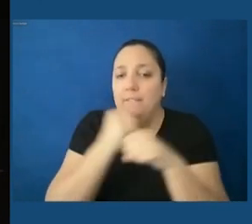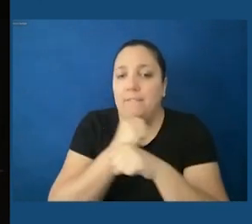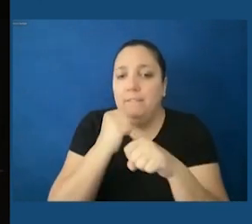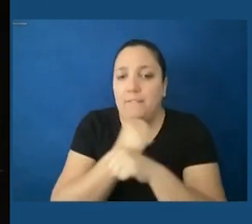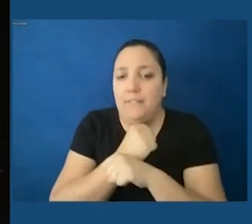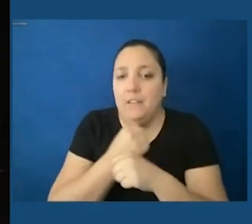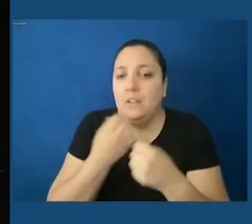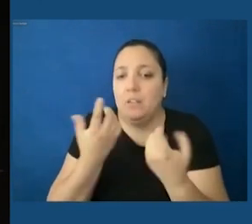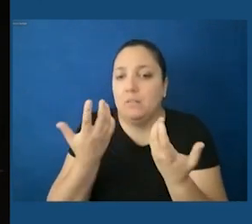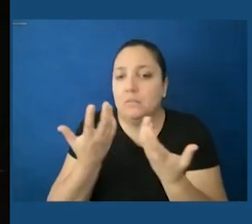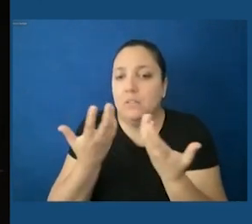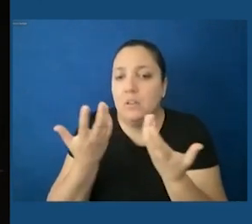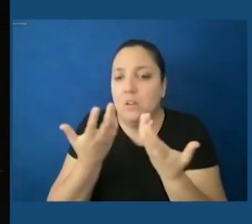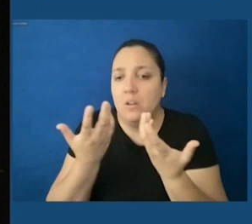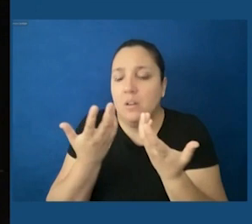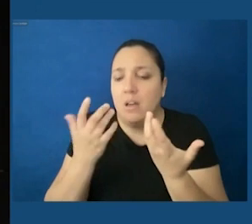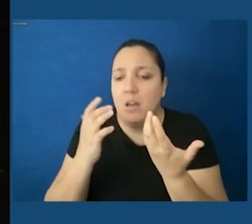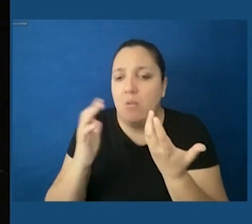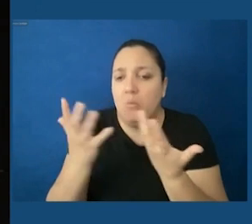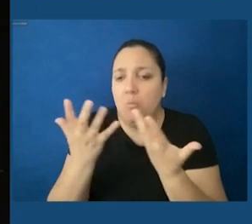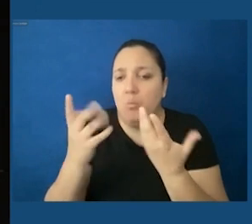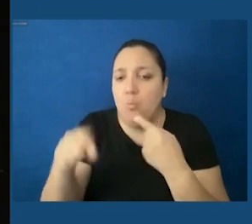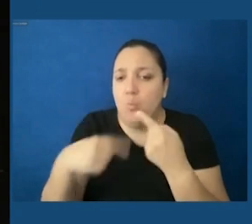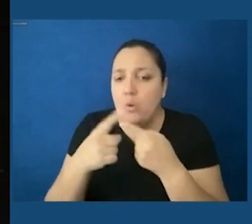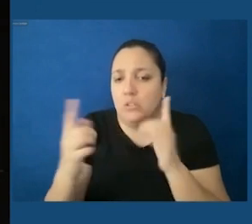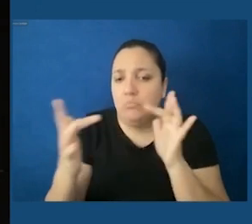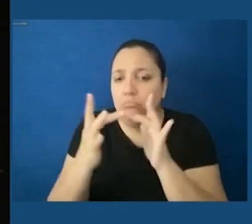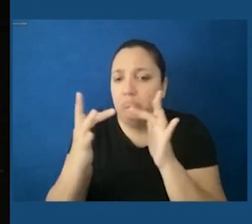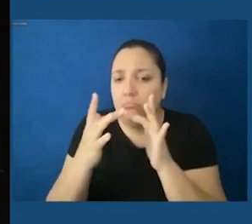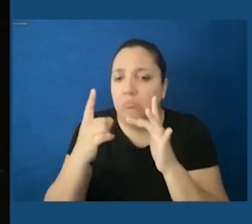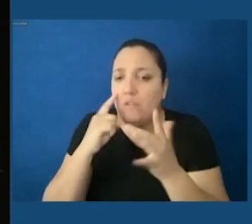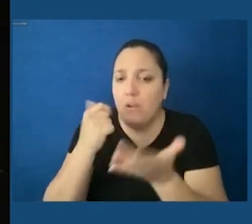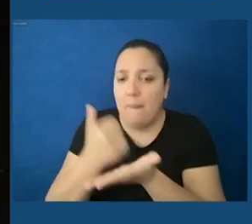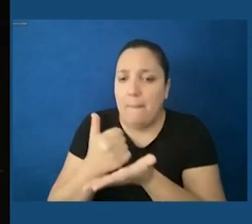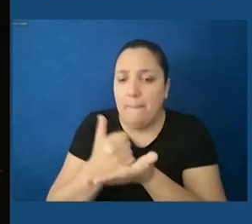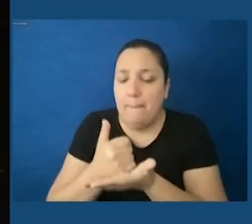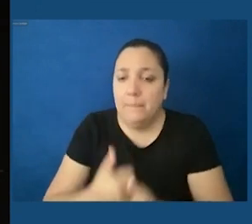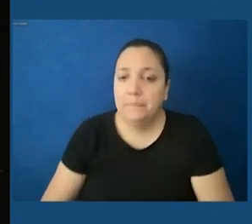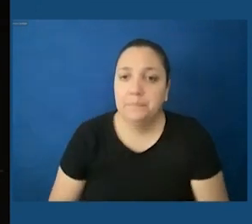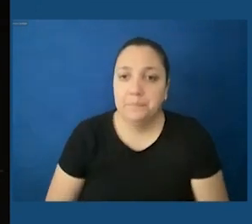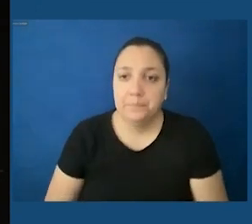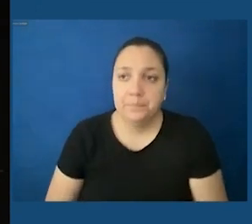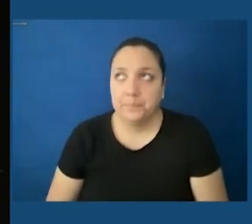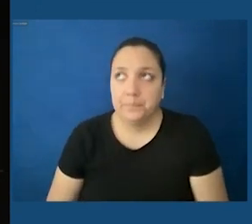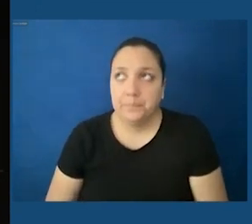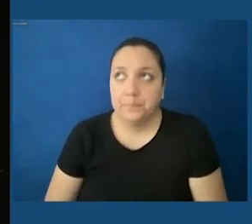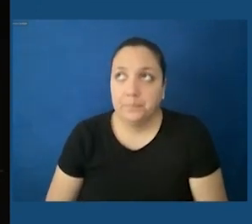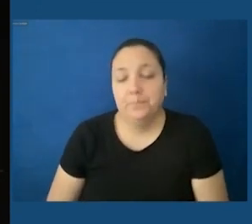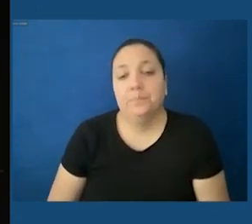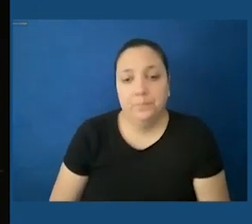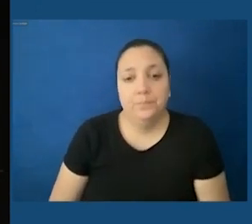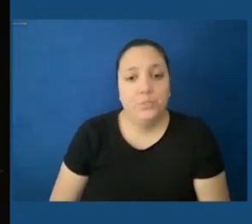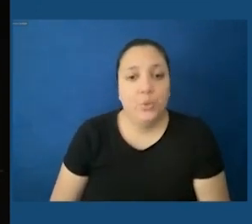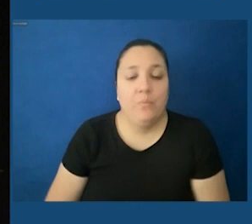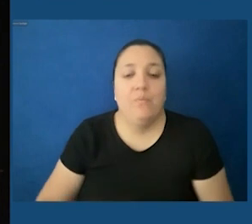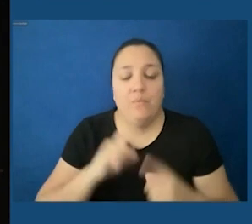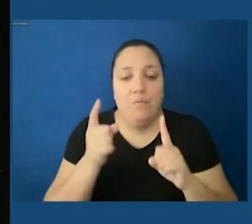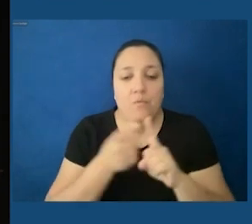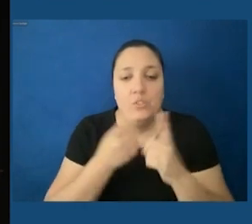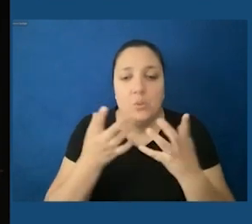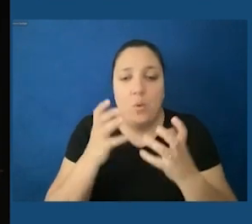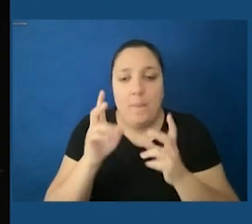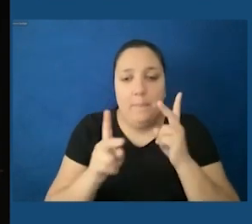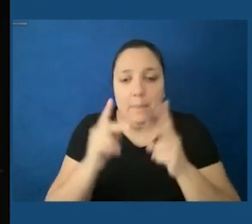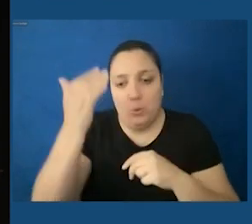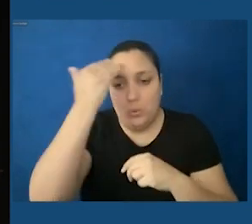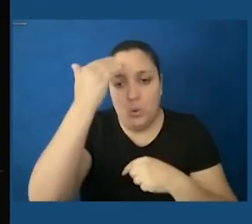help? Yeah, thanks, Kenneth. I think, the first thing I would say I would like folks to know about the